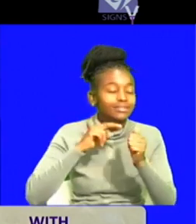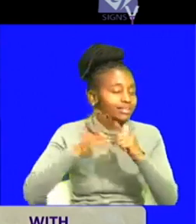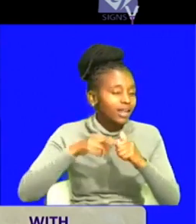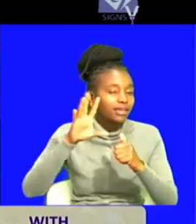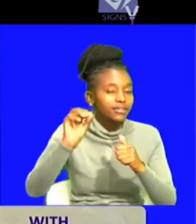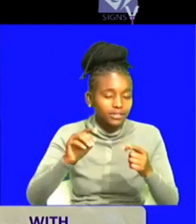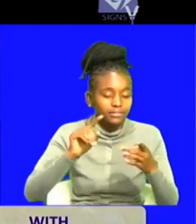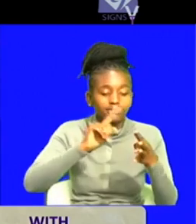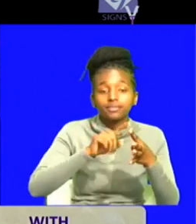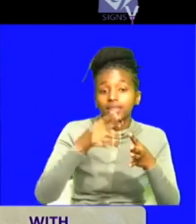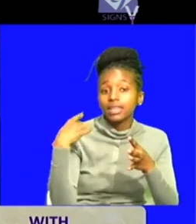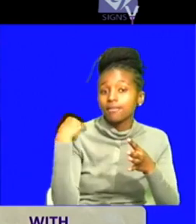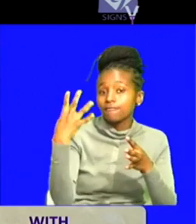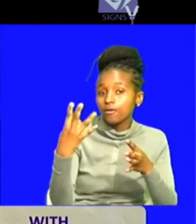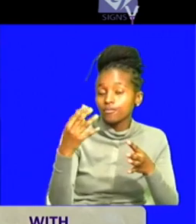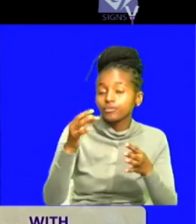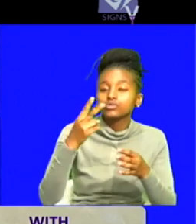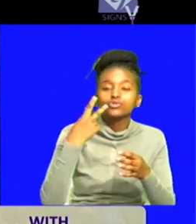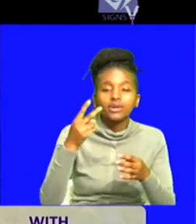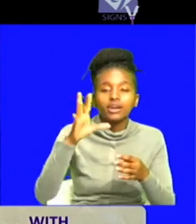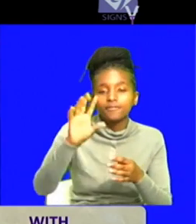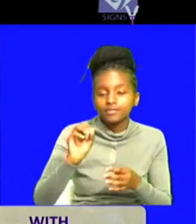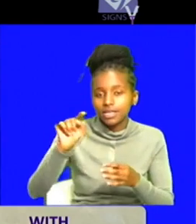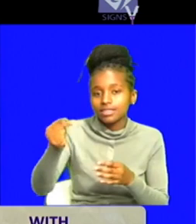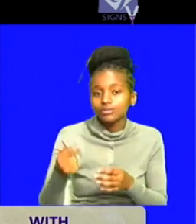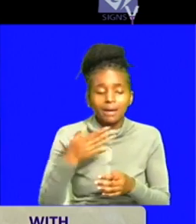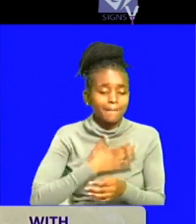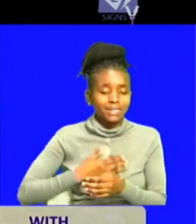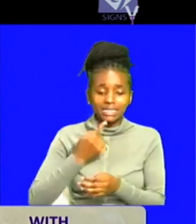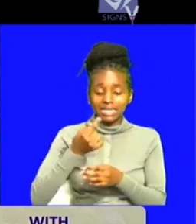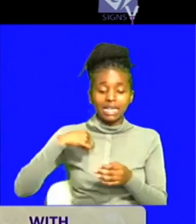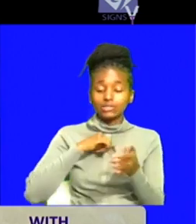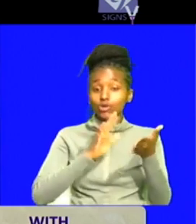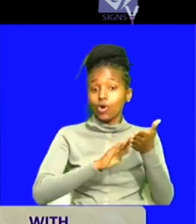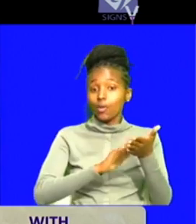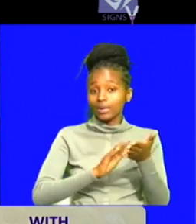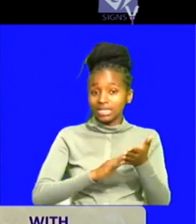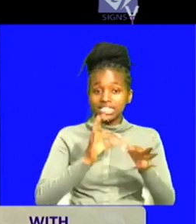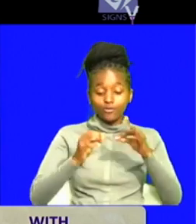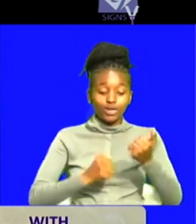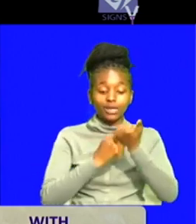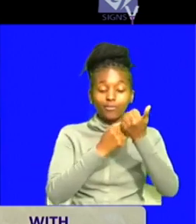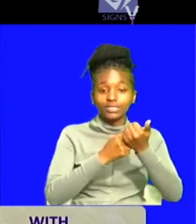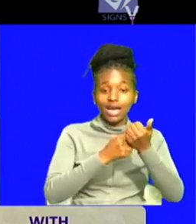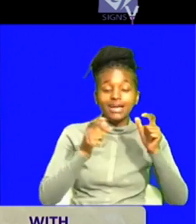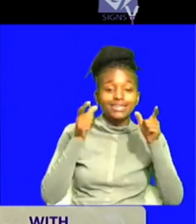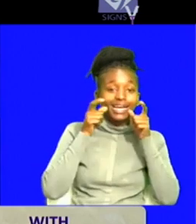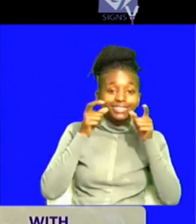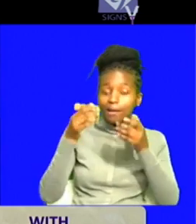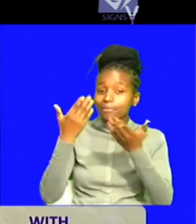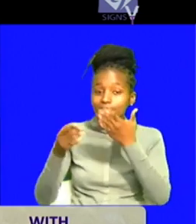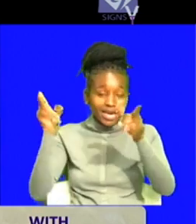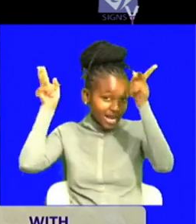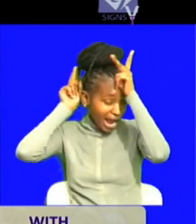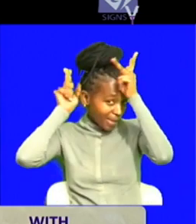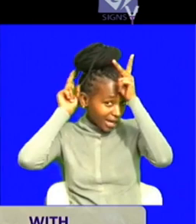with 250,000 Kenya shillings. There is no paleo comment section. Are you Team Tusker? Are you Team Kakamega Homeboyz? And, whom